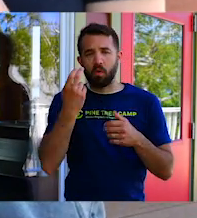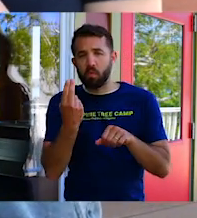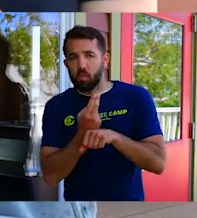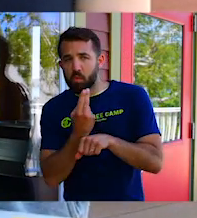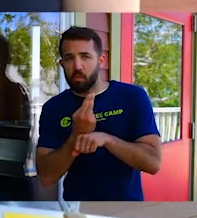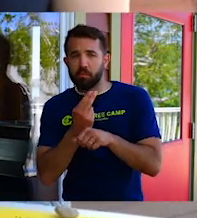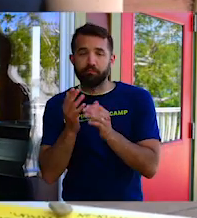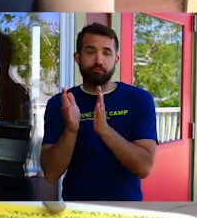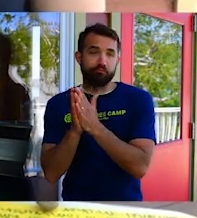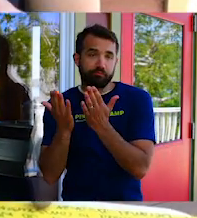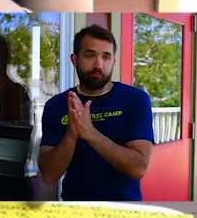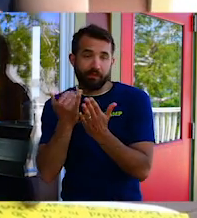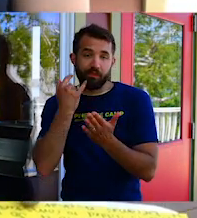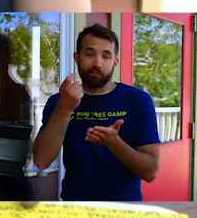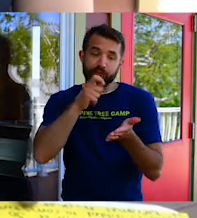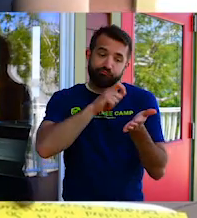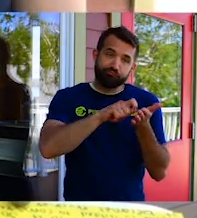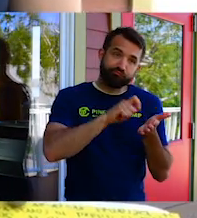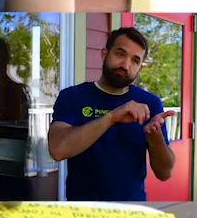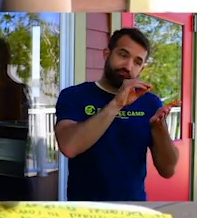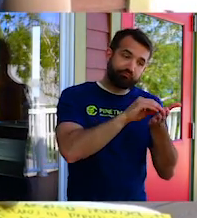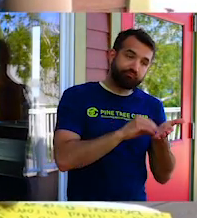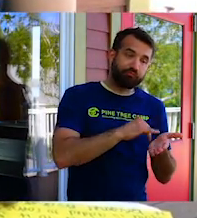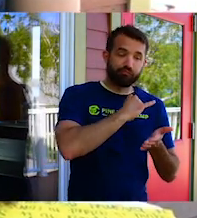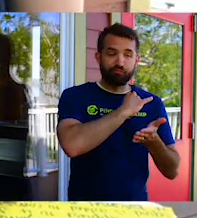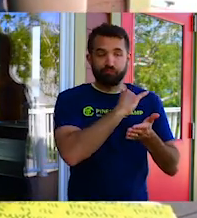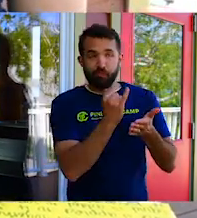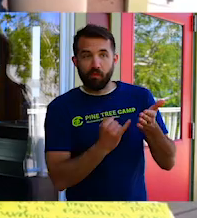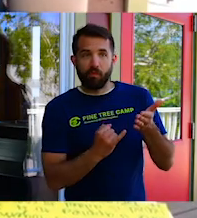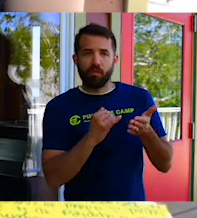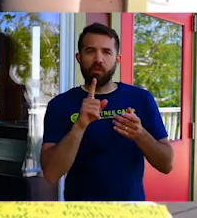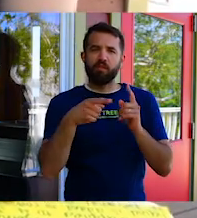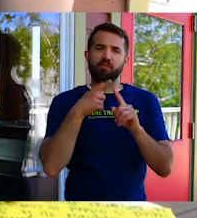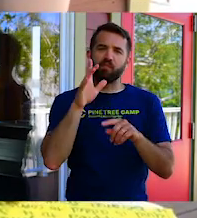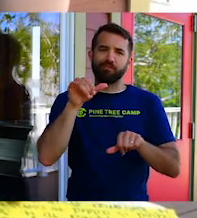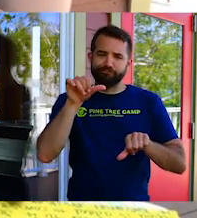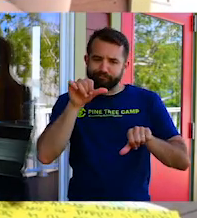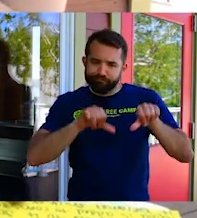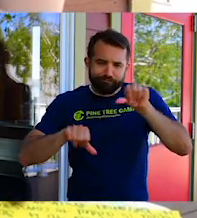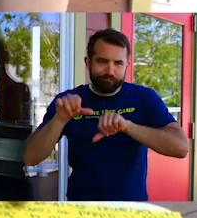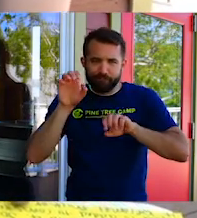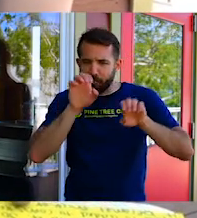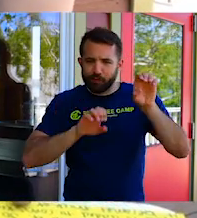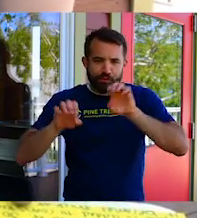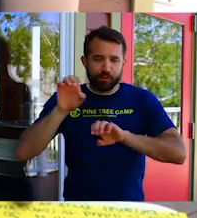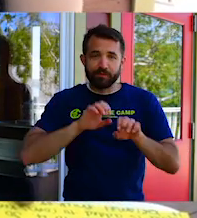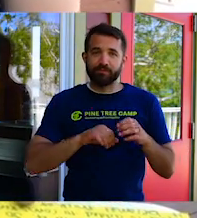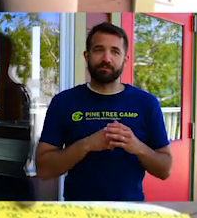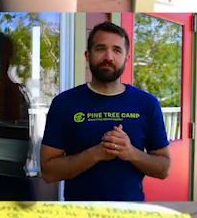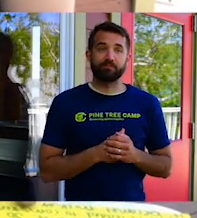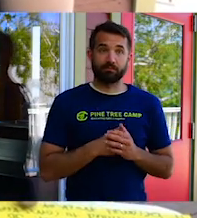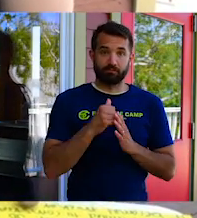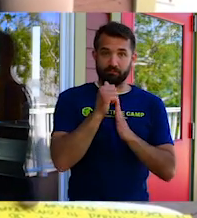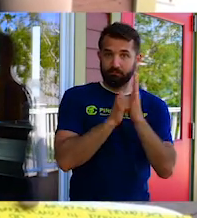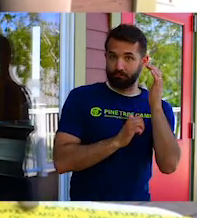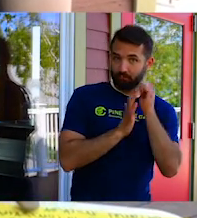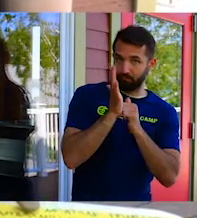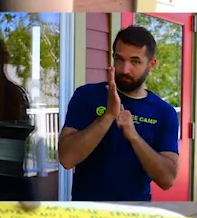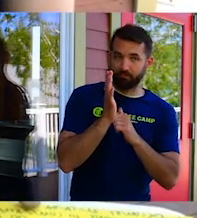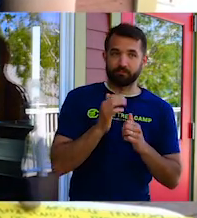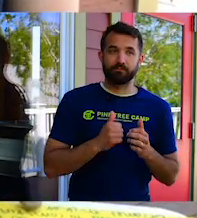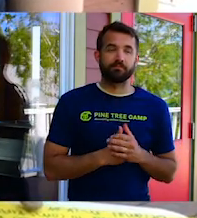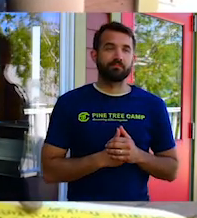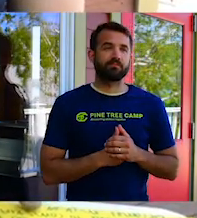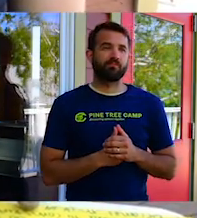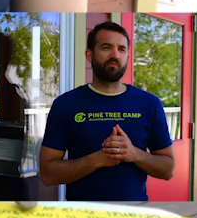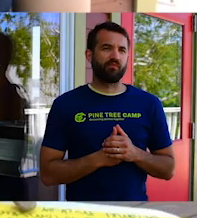to write or draw about what you are doing today, some gloves because it might get a little messy, and then there is the option